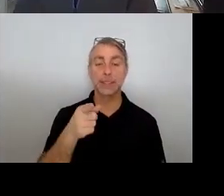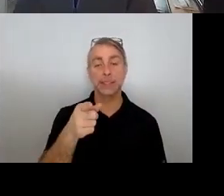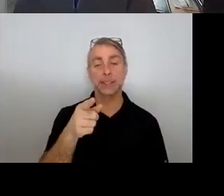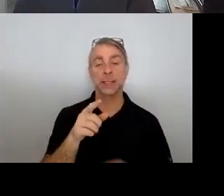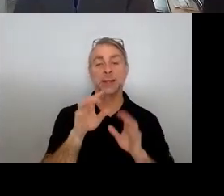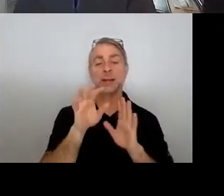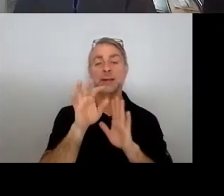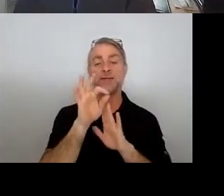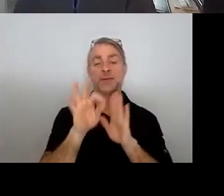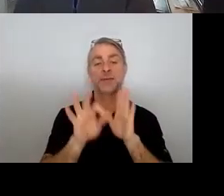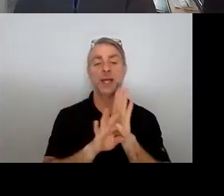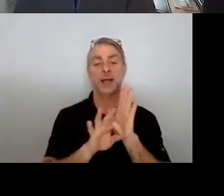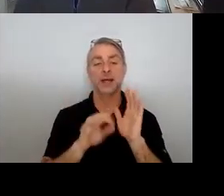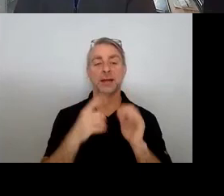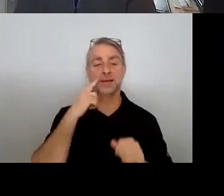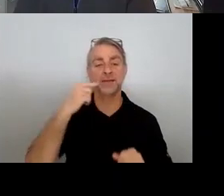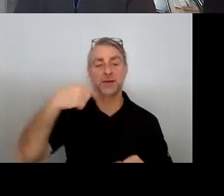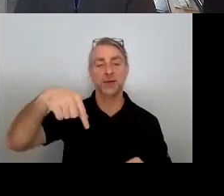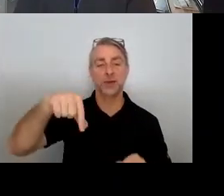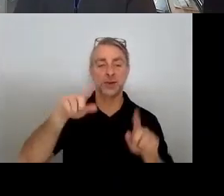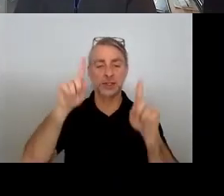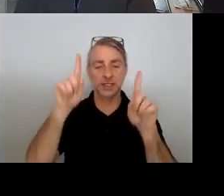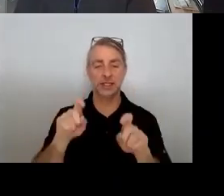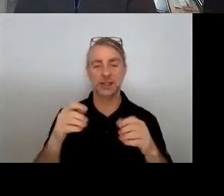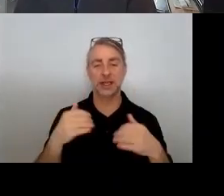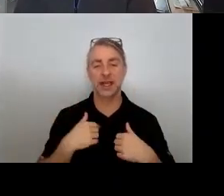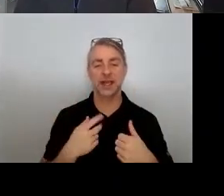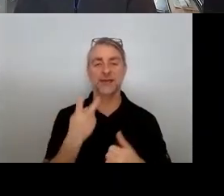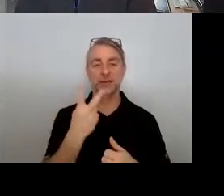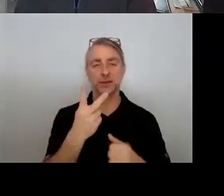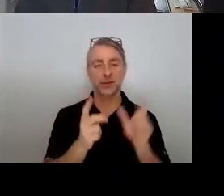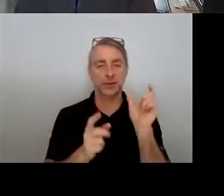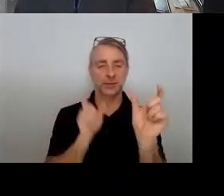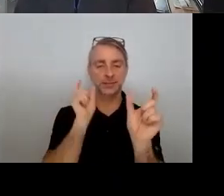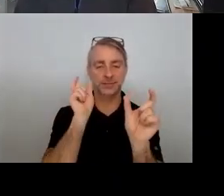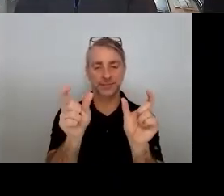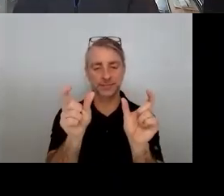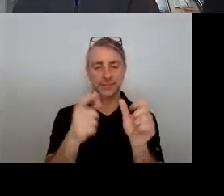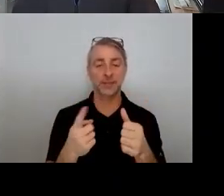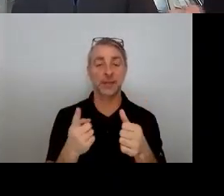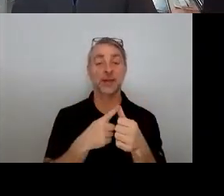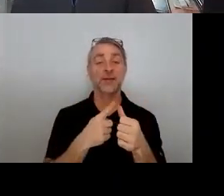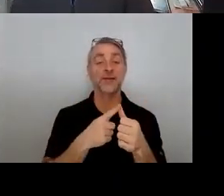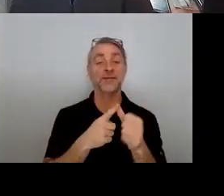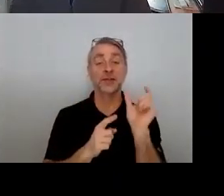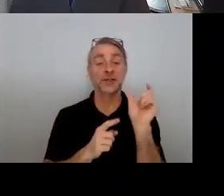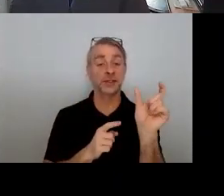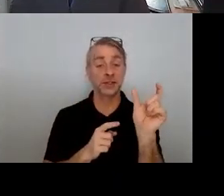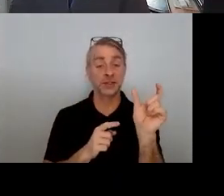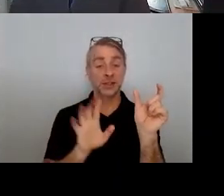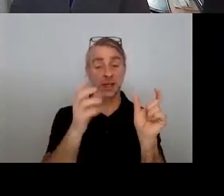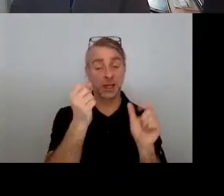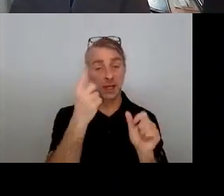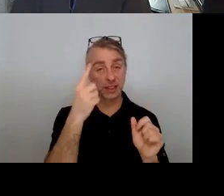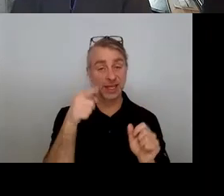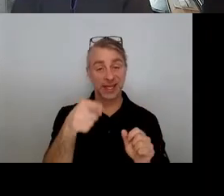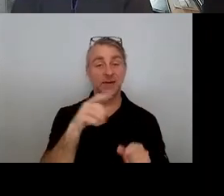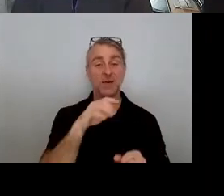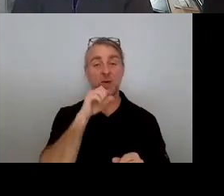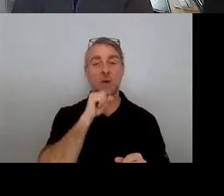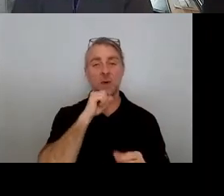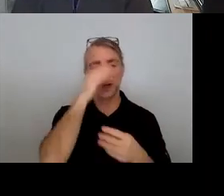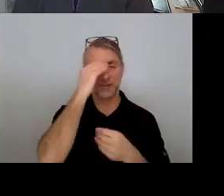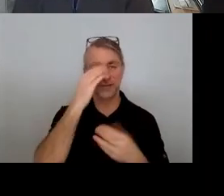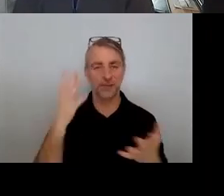Q-test. It's really got these two terms. The first is, and none of this requires new information that we haven't